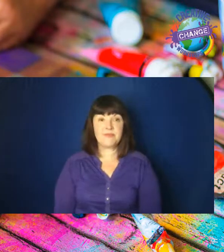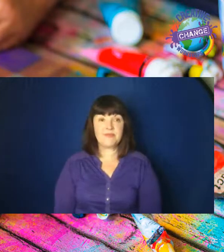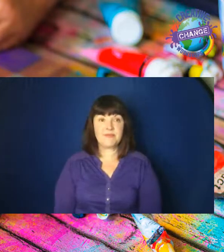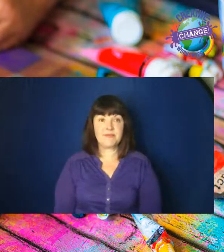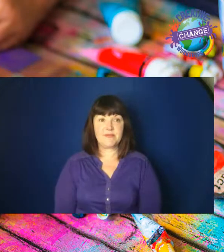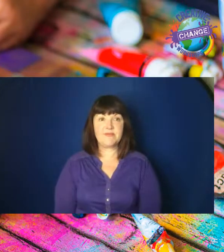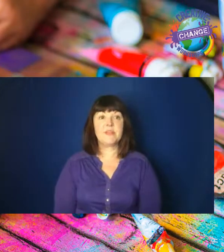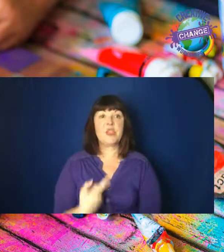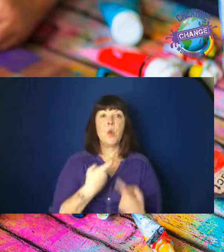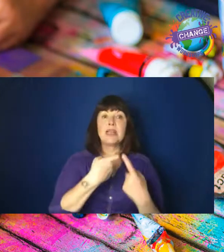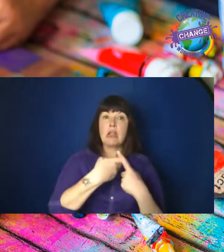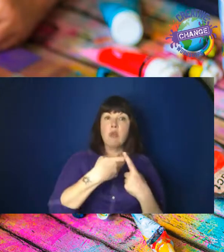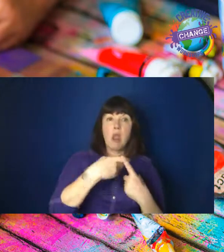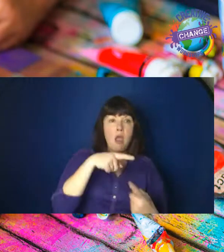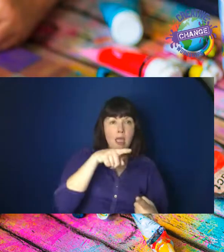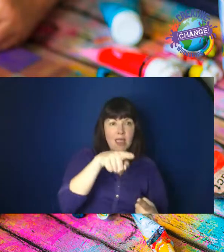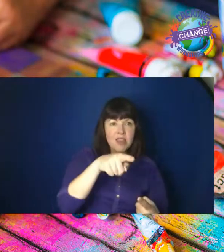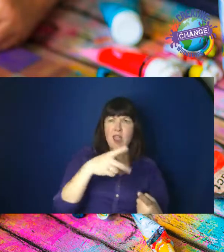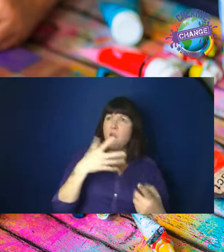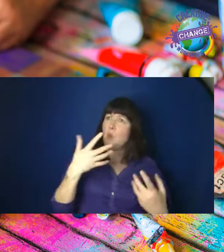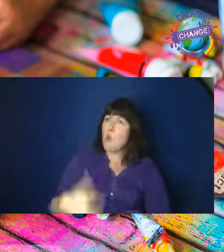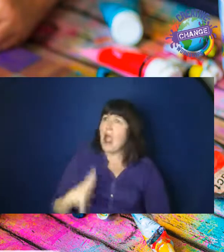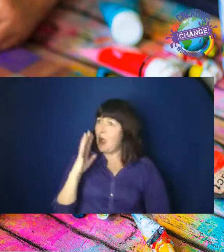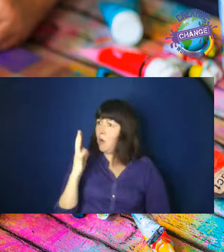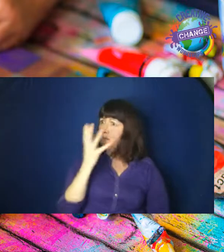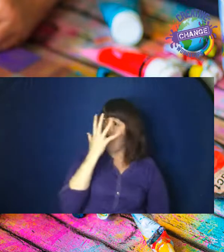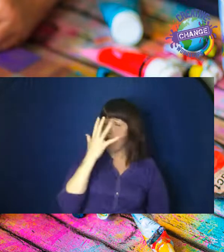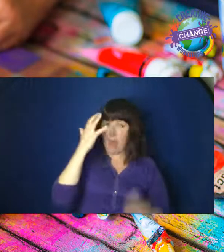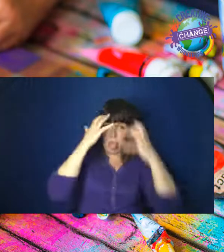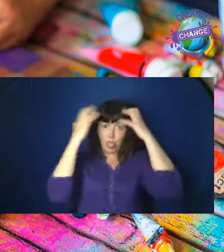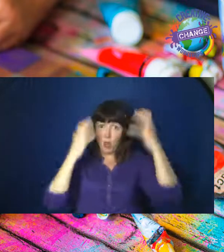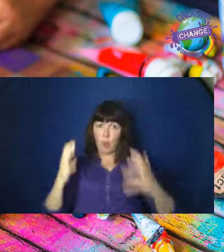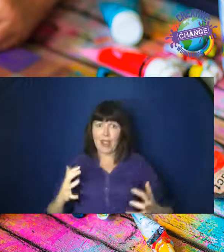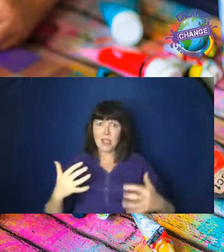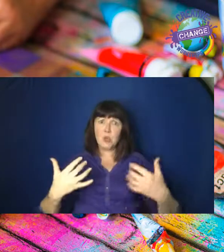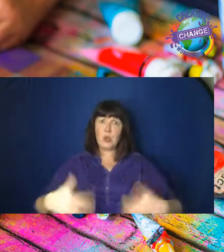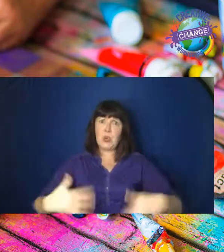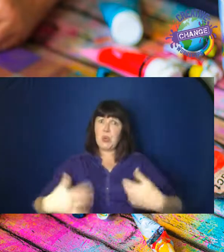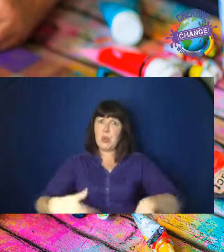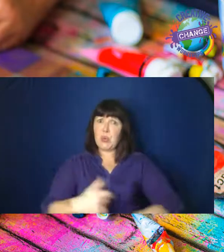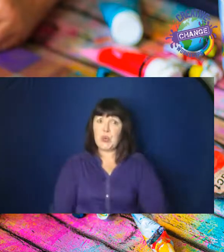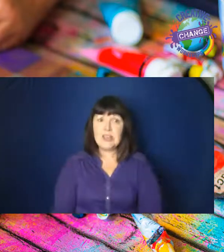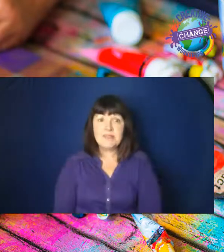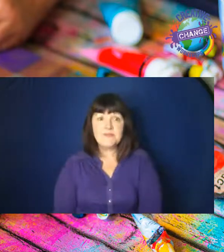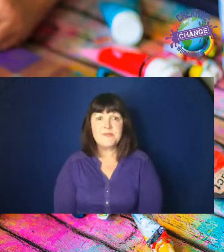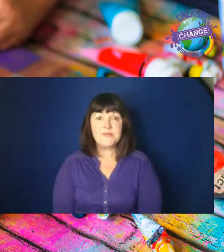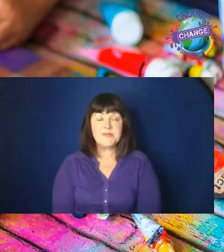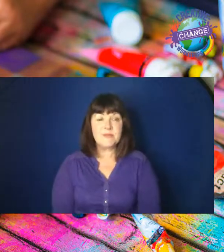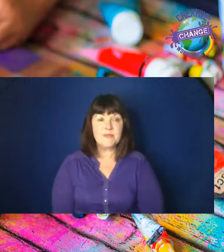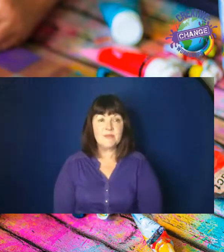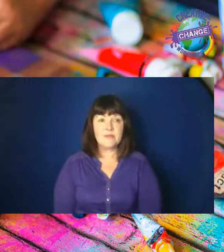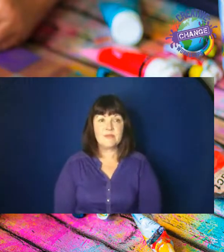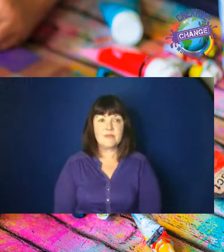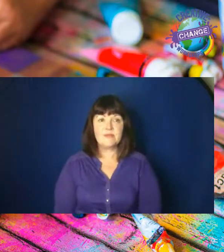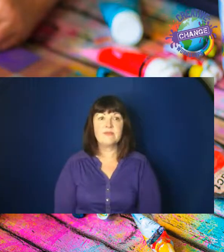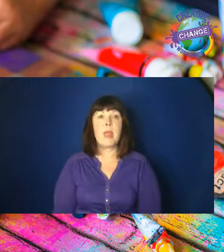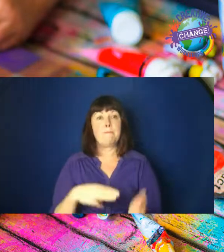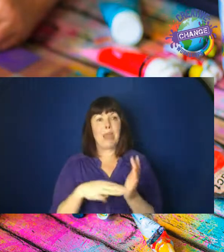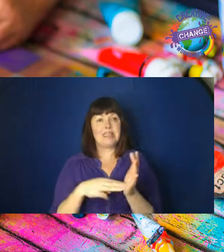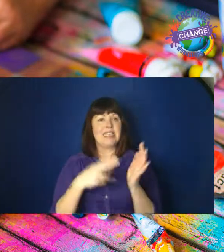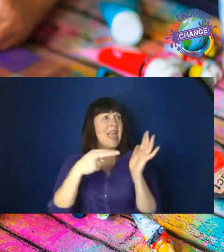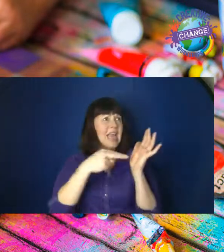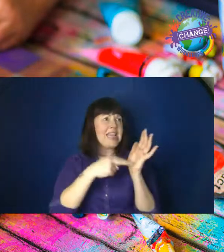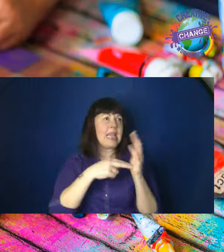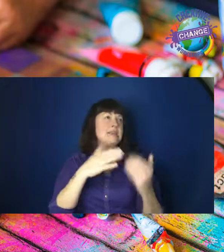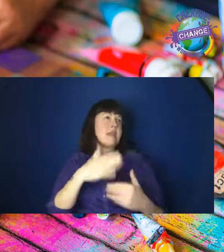Caroline says the masks and wigs are amazing. They are. They're fabulous. Absolutely fabulous. Nikki is never late. She is